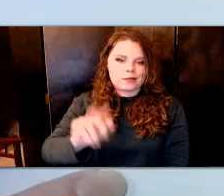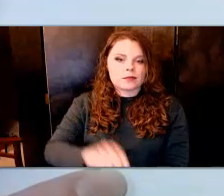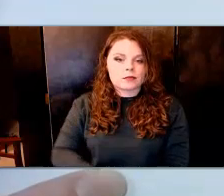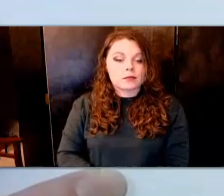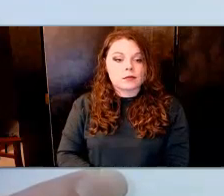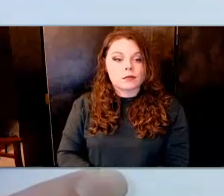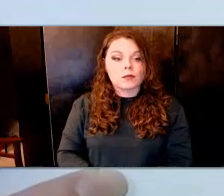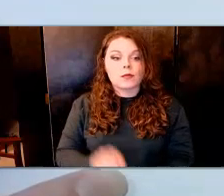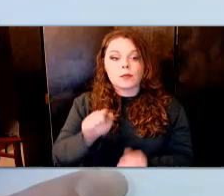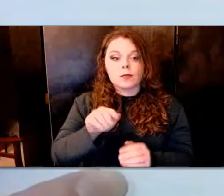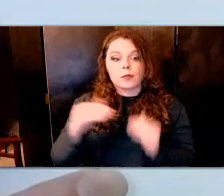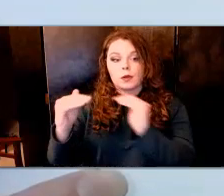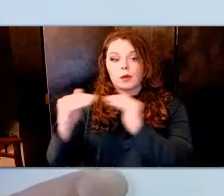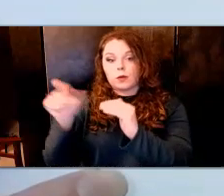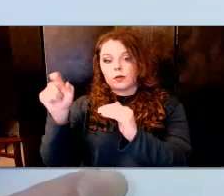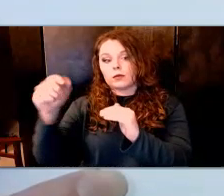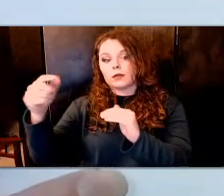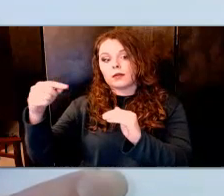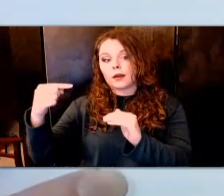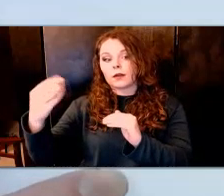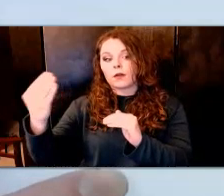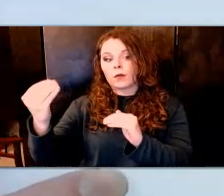and it's negative 14.4.